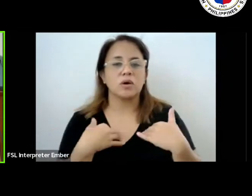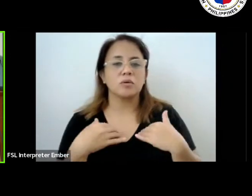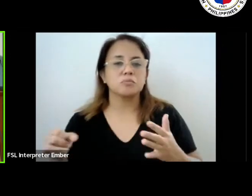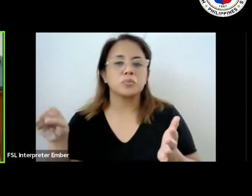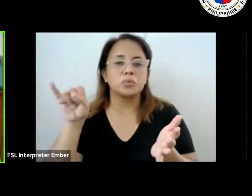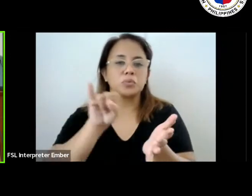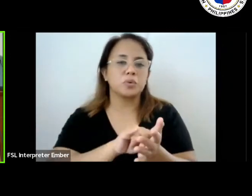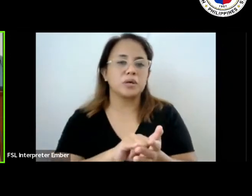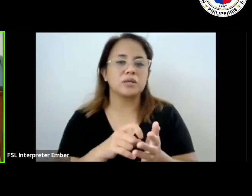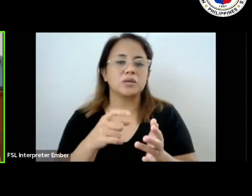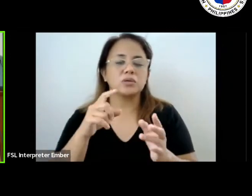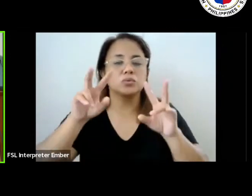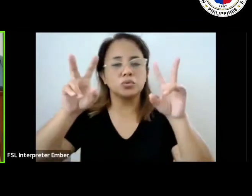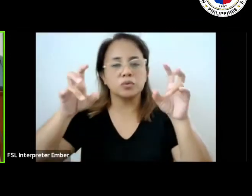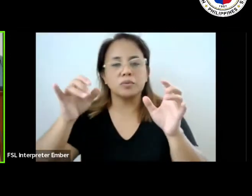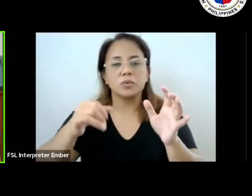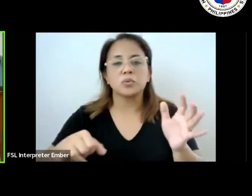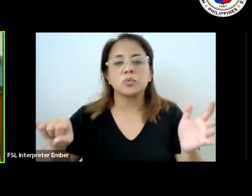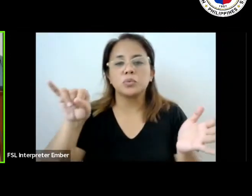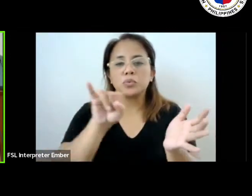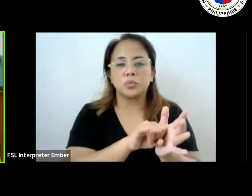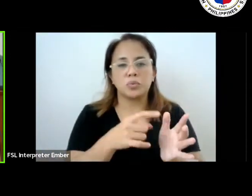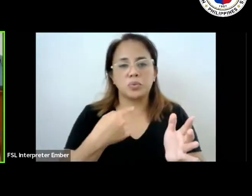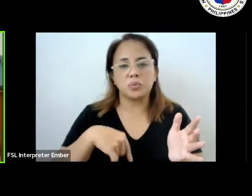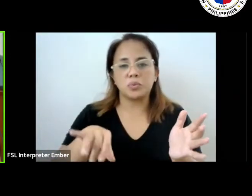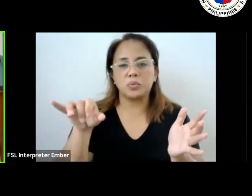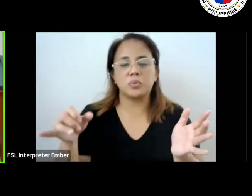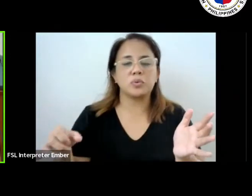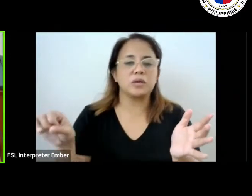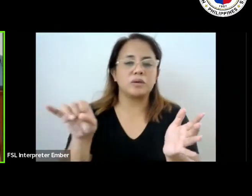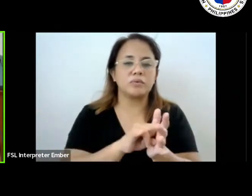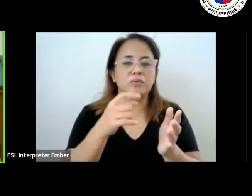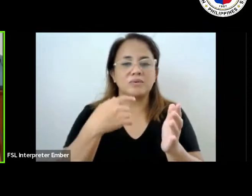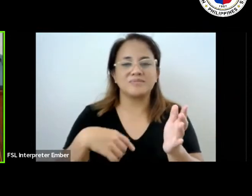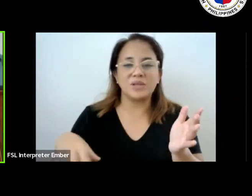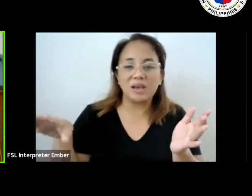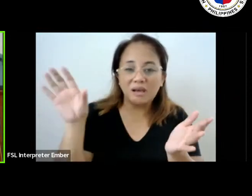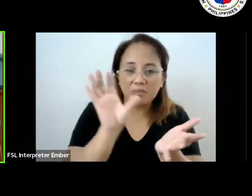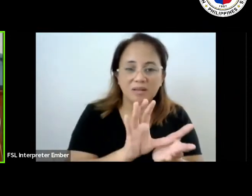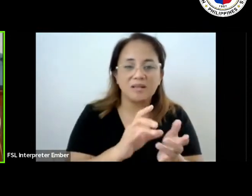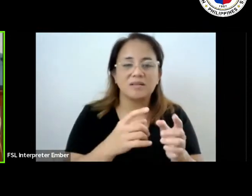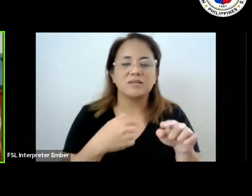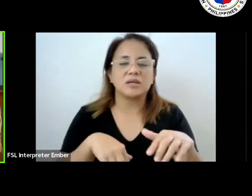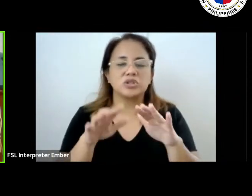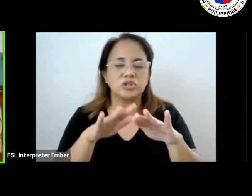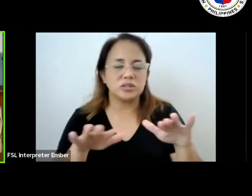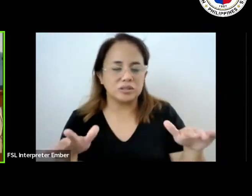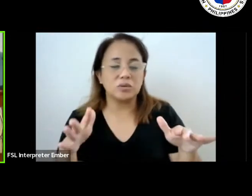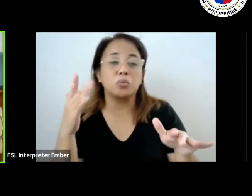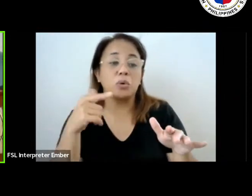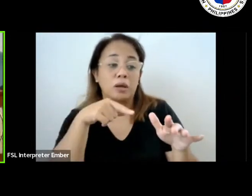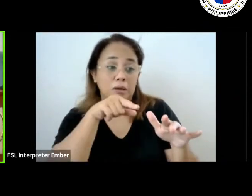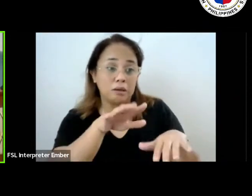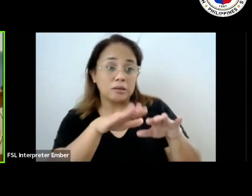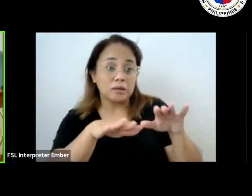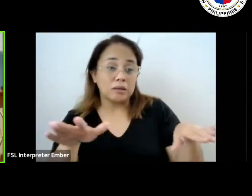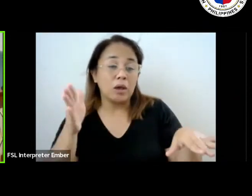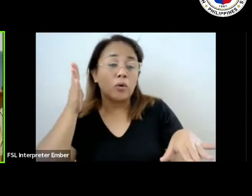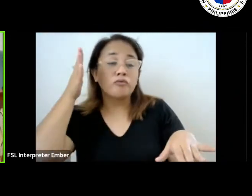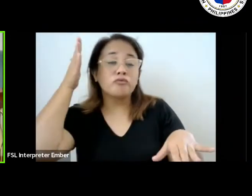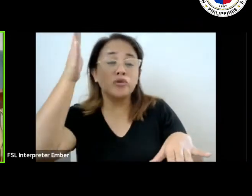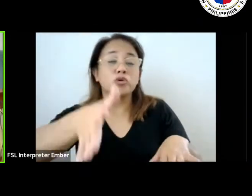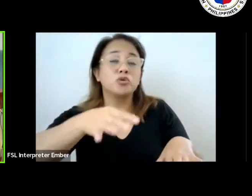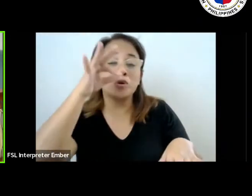The term here, Mr. Chair, is we invest in our children because they are the future Filipinos. And the